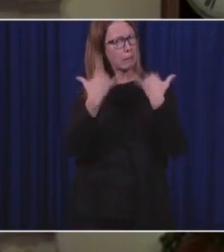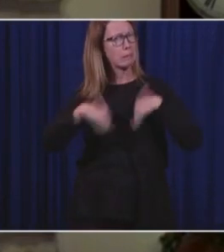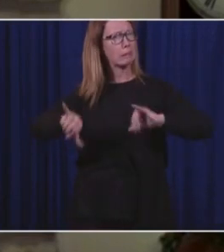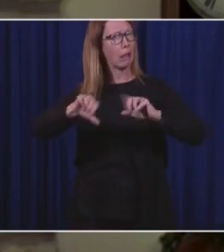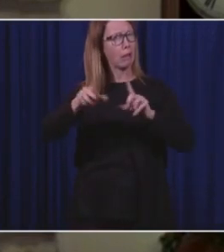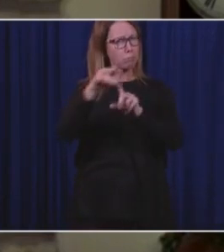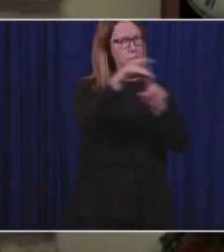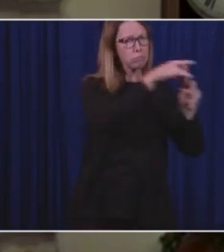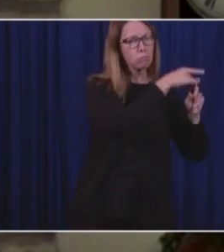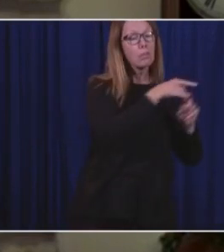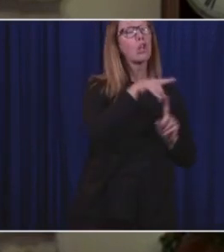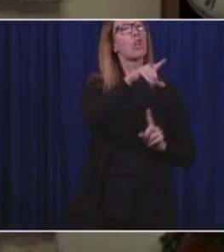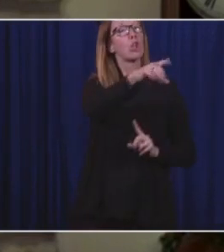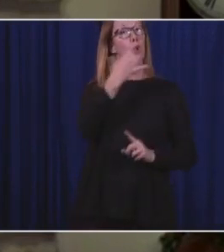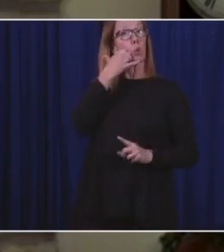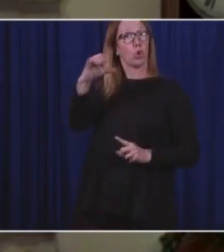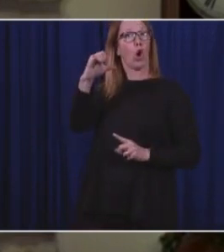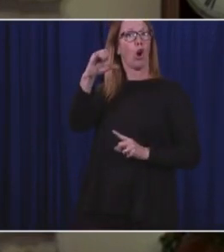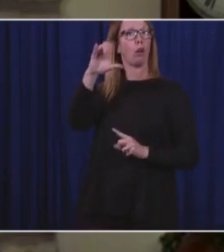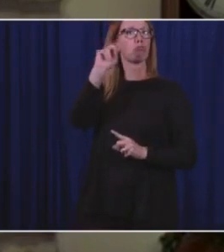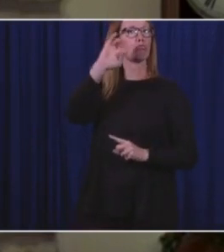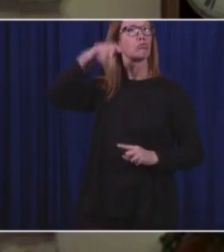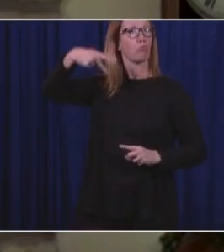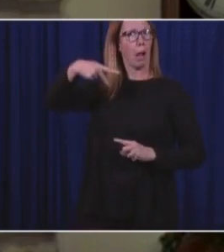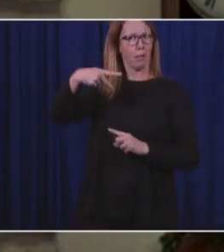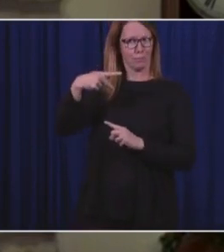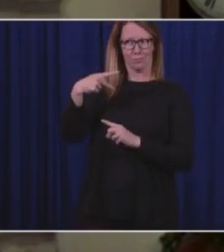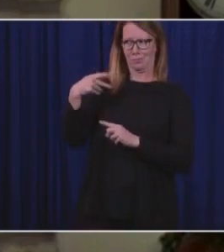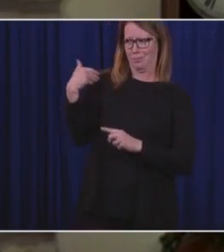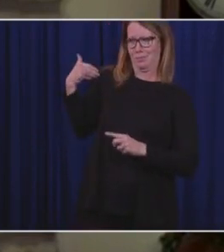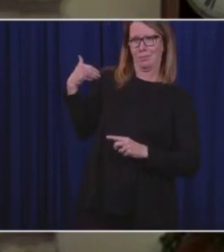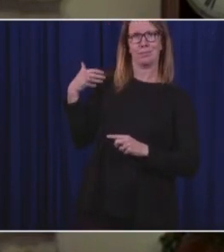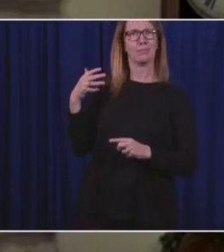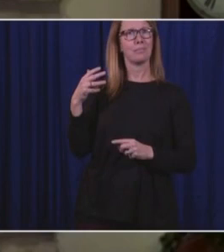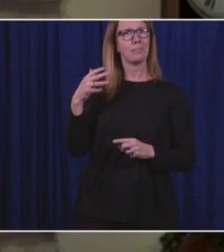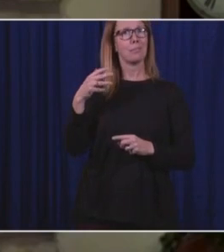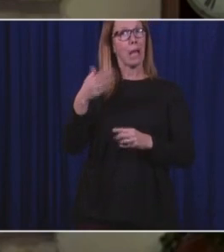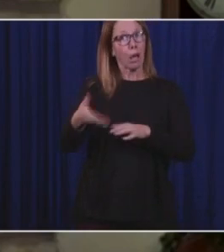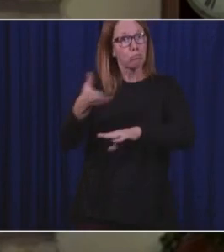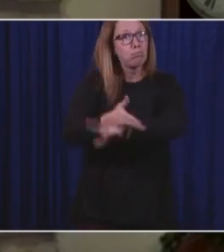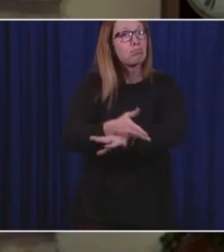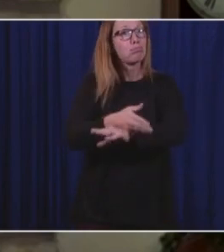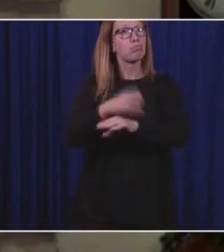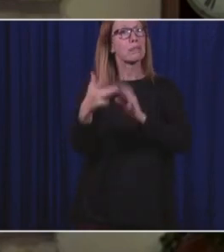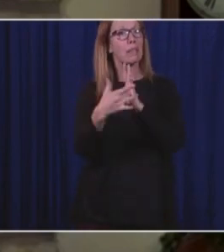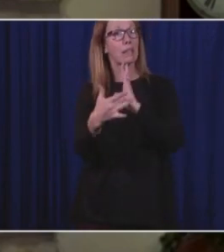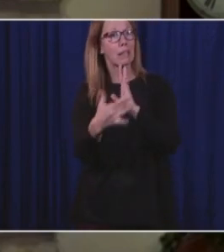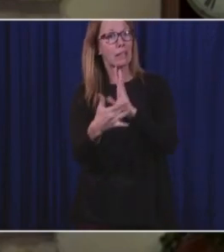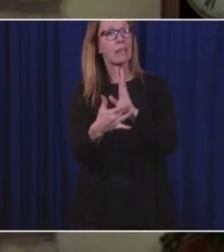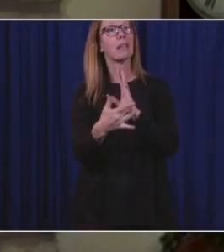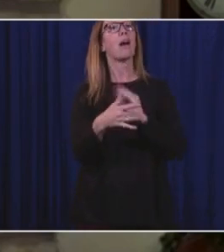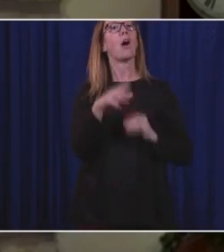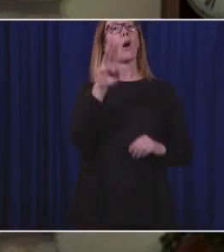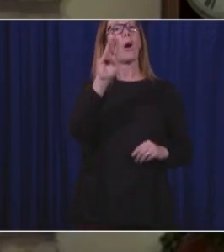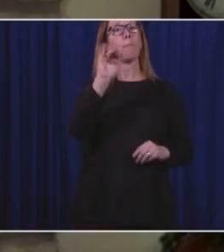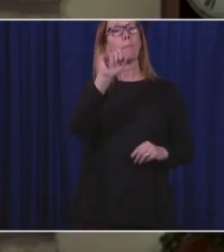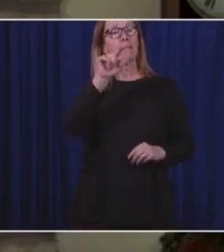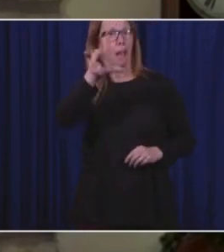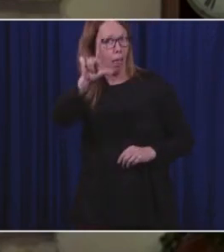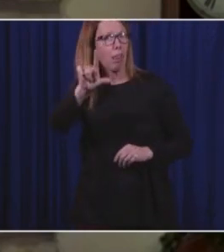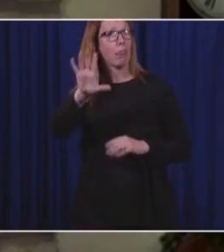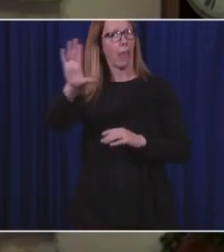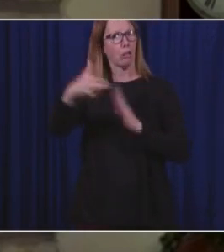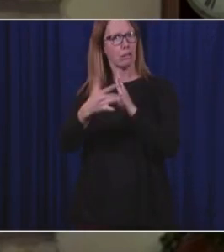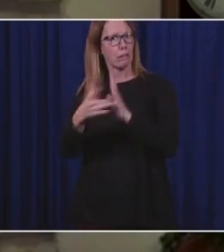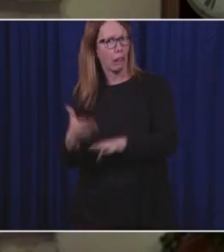question, you called President Trump early in the pandemic about Battelle and got their technology approved. Would you consider getting on the phone with the president and demanding that